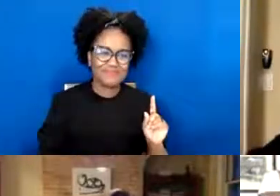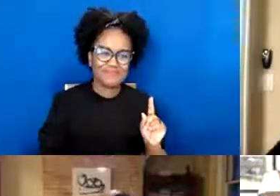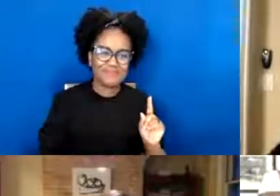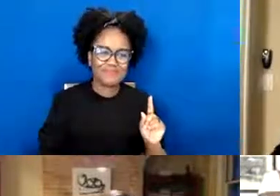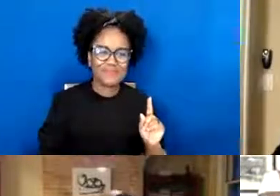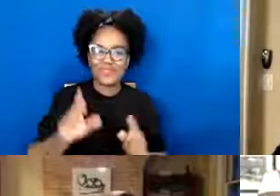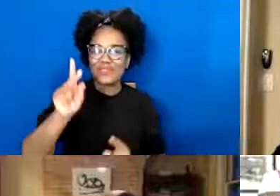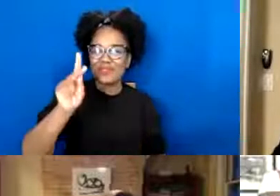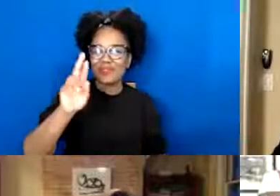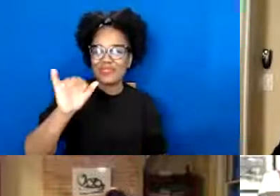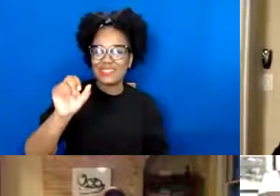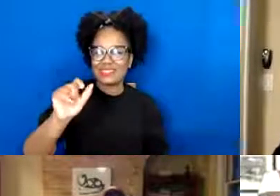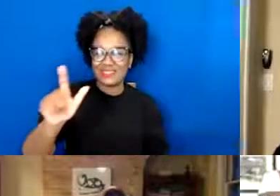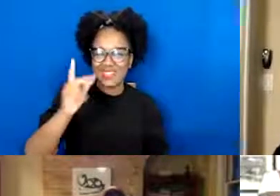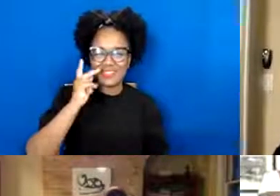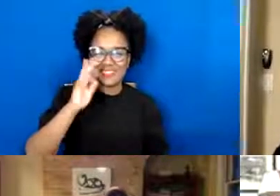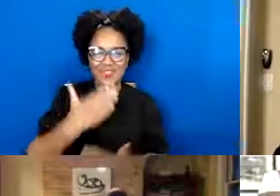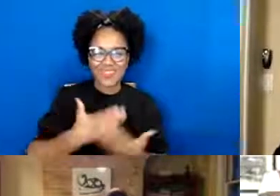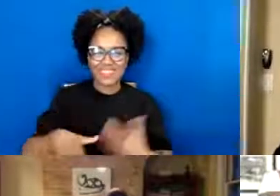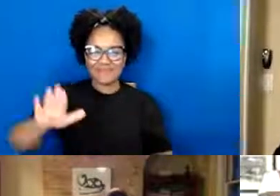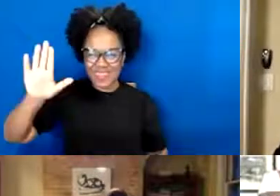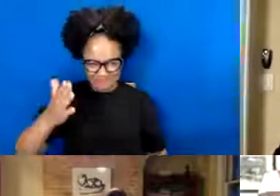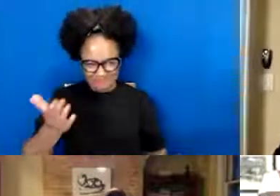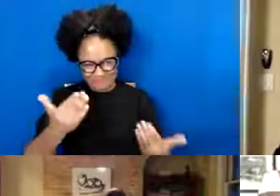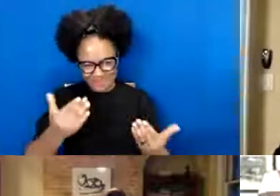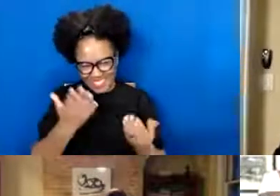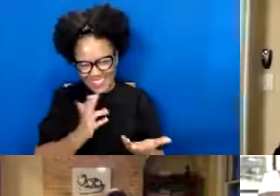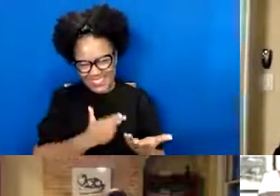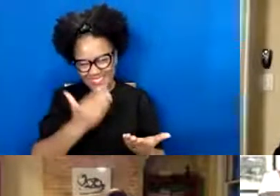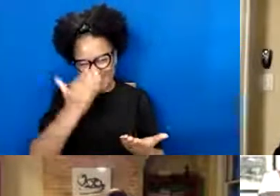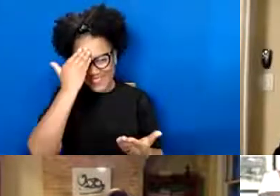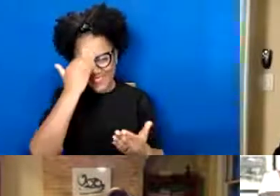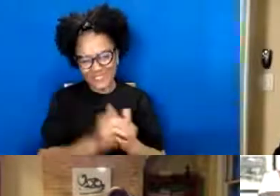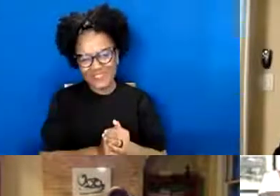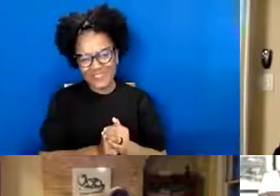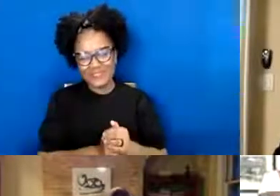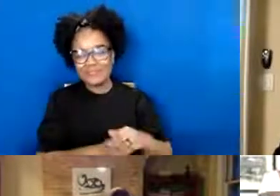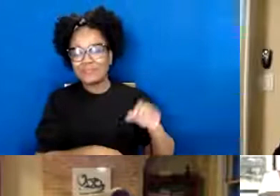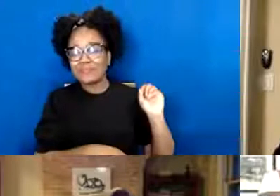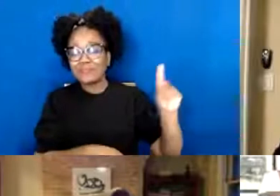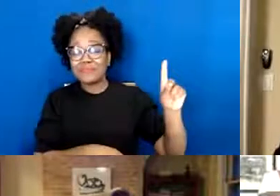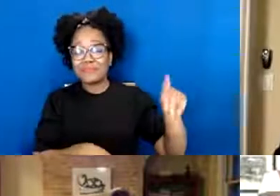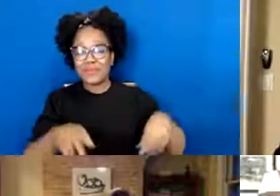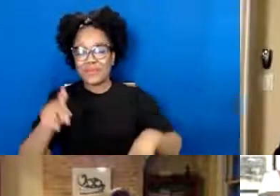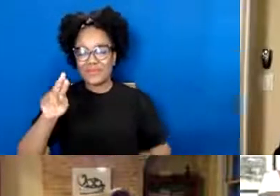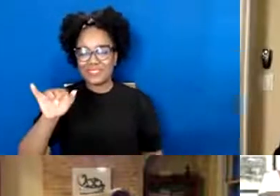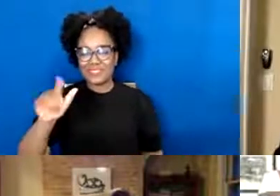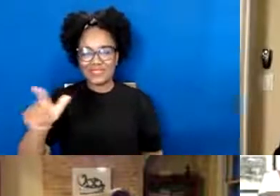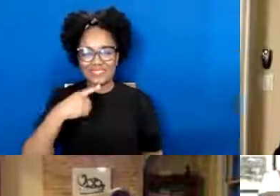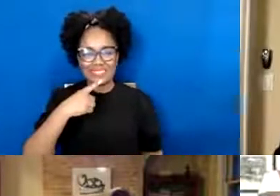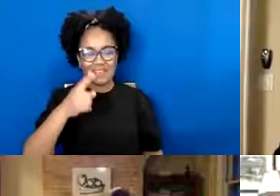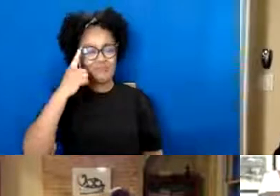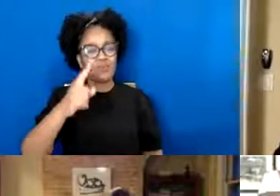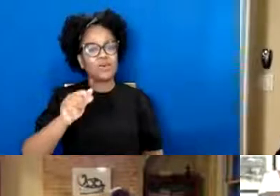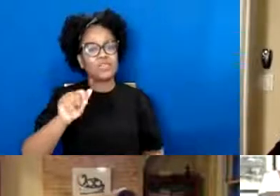Let us know what you're working on. For the 10 words to describe something that you've only smelled at home, I wrote the